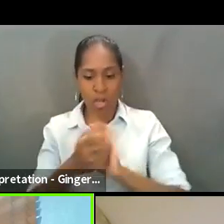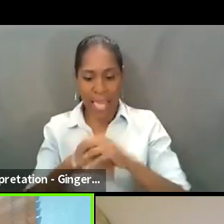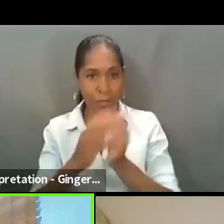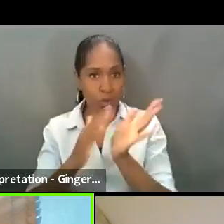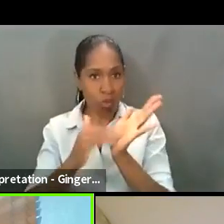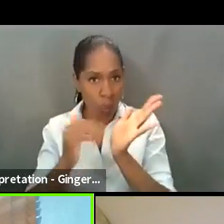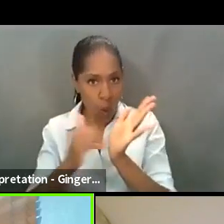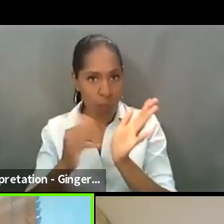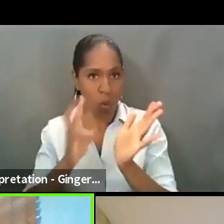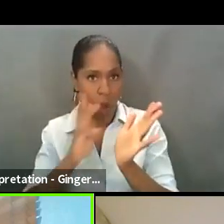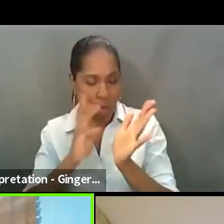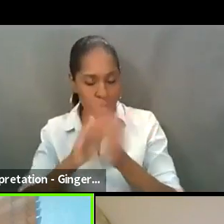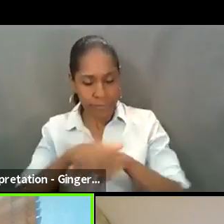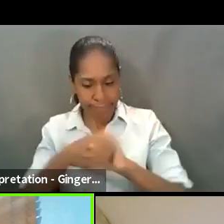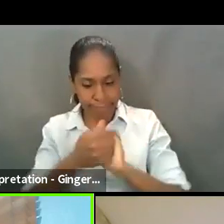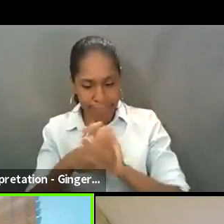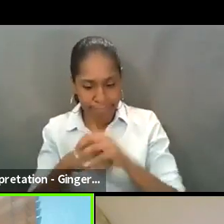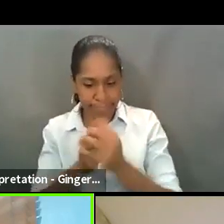water.